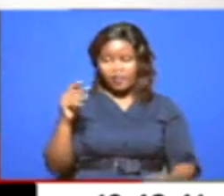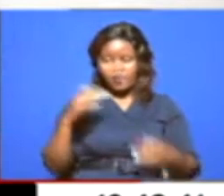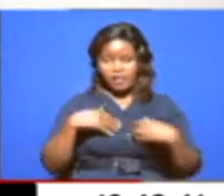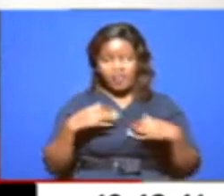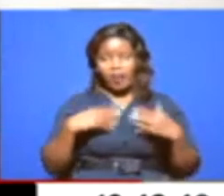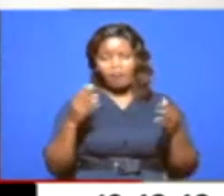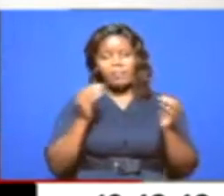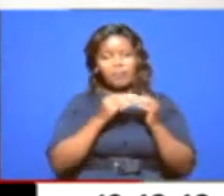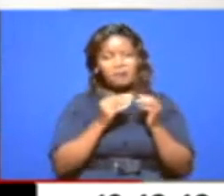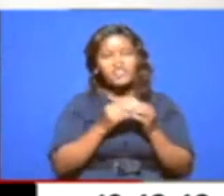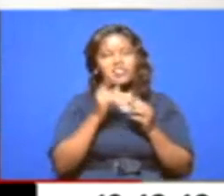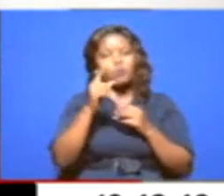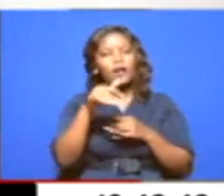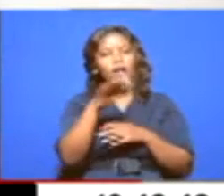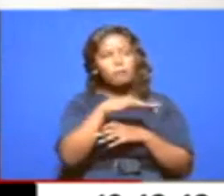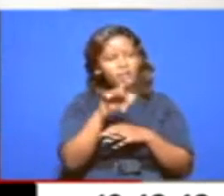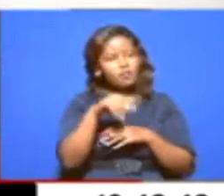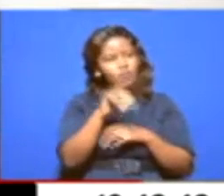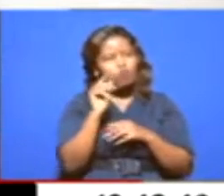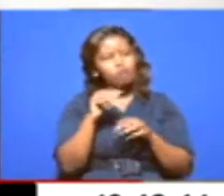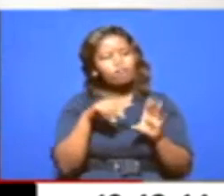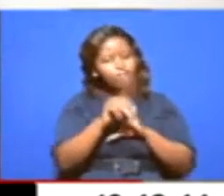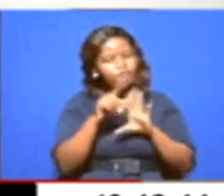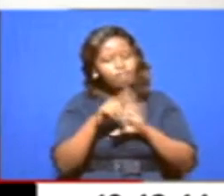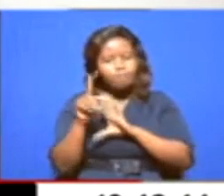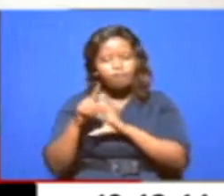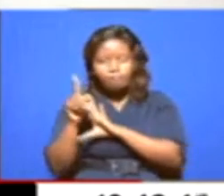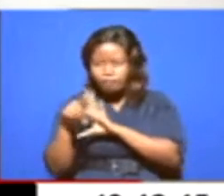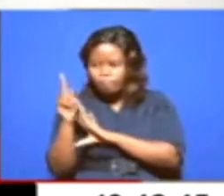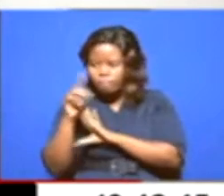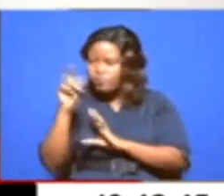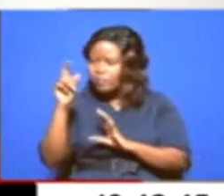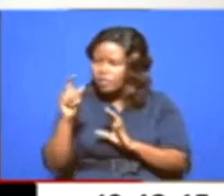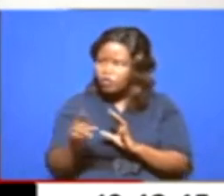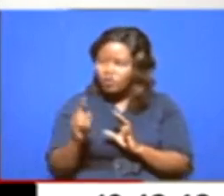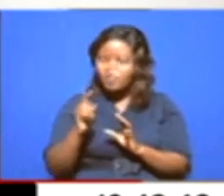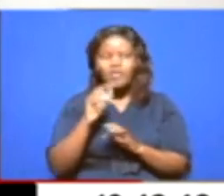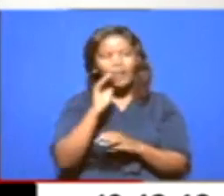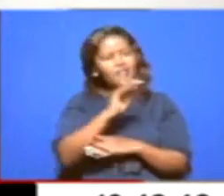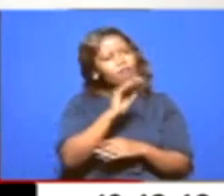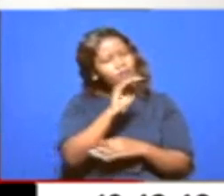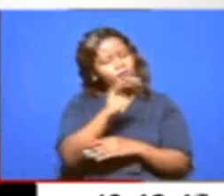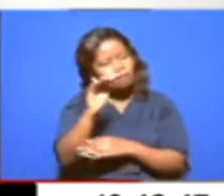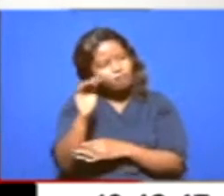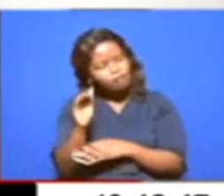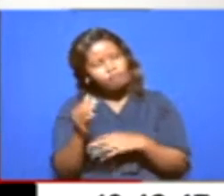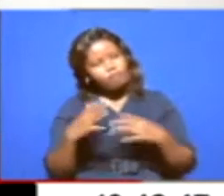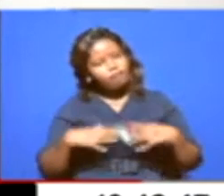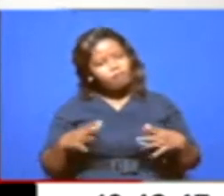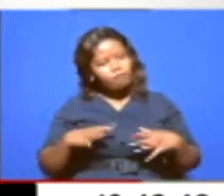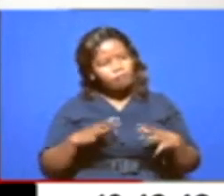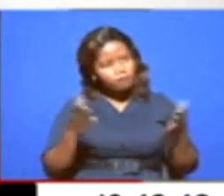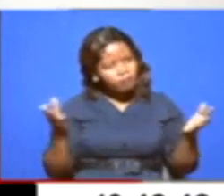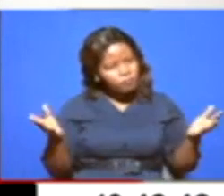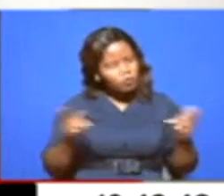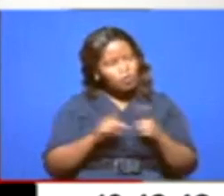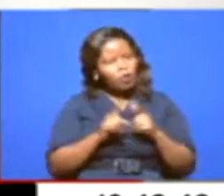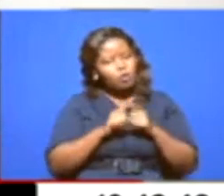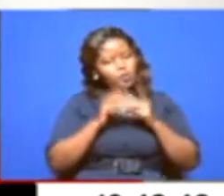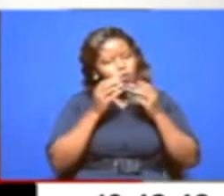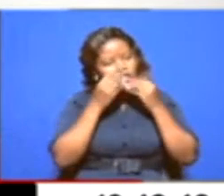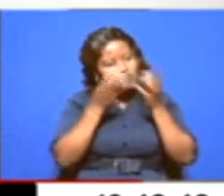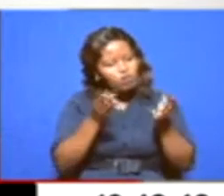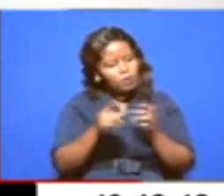went around the regions speaking to athletes differently, and from the information that you collected and